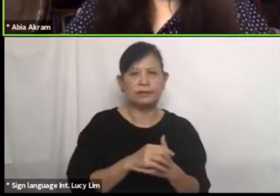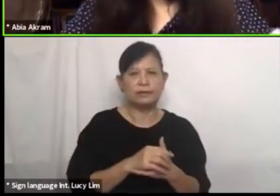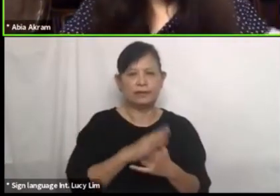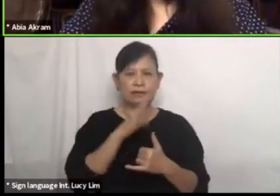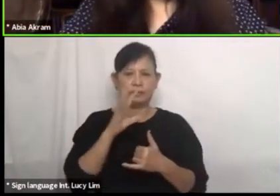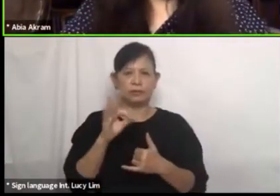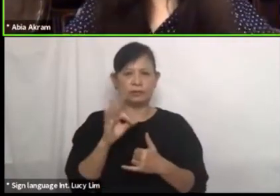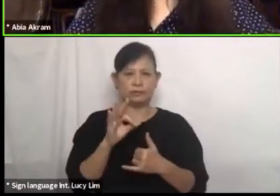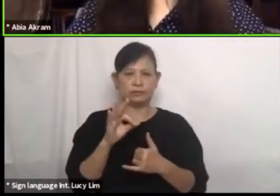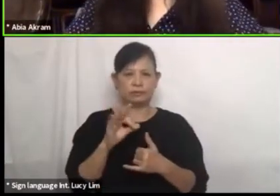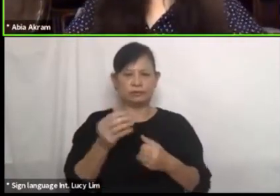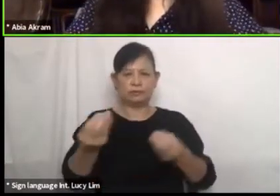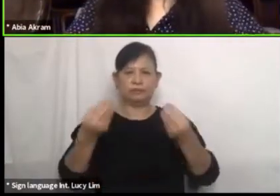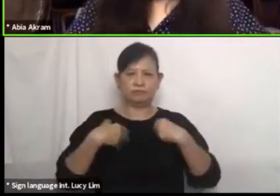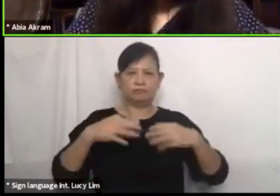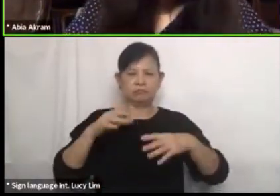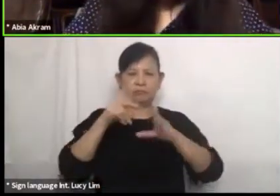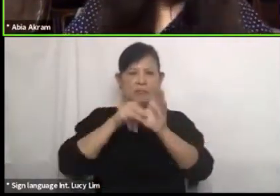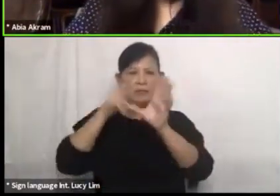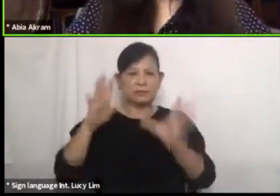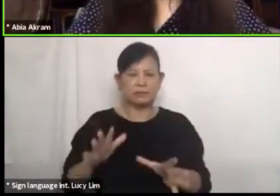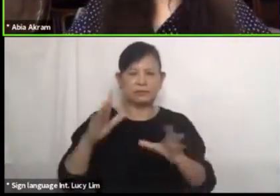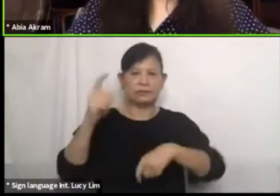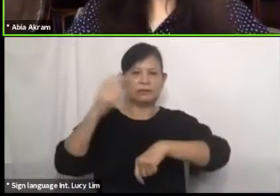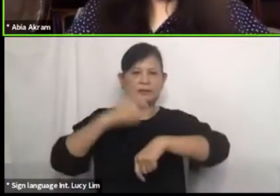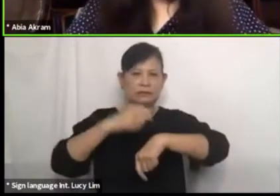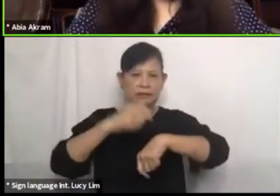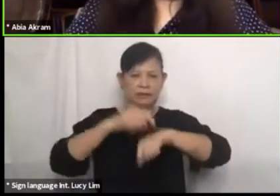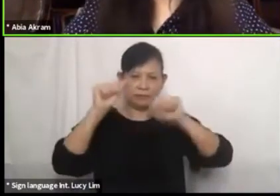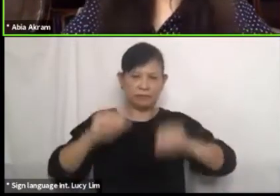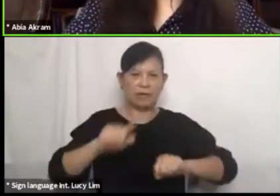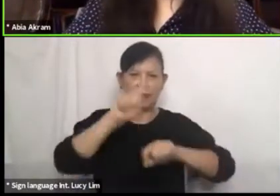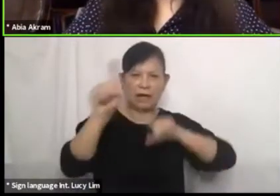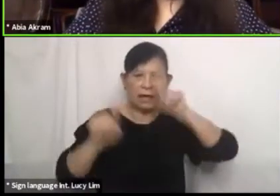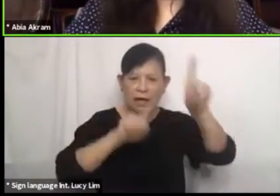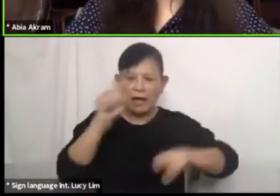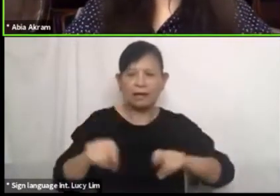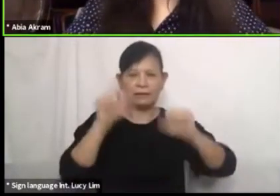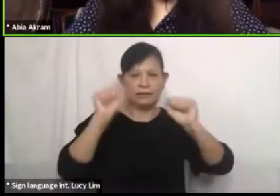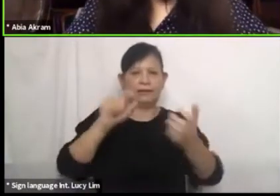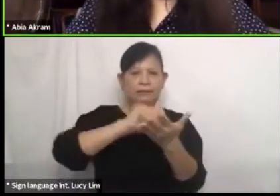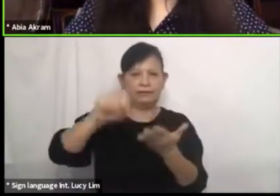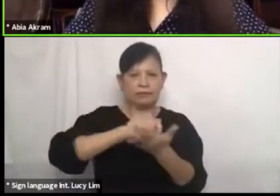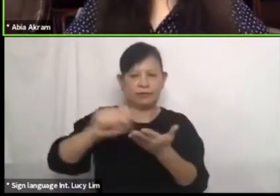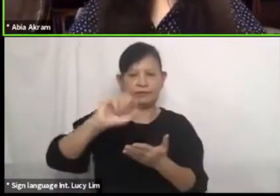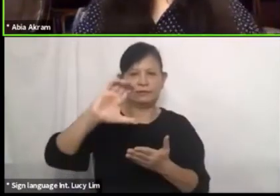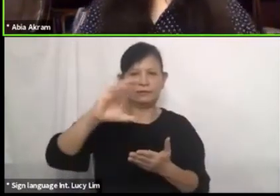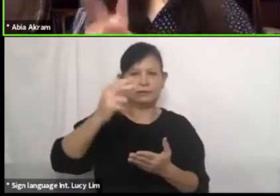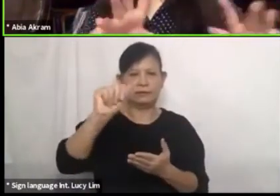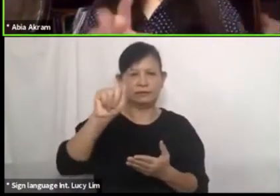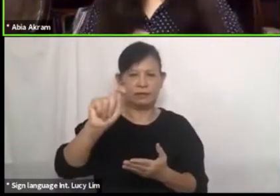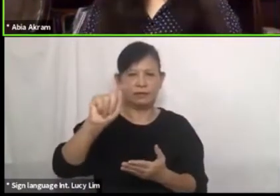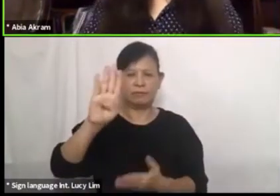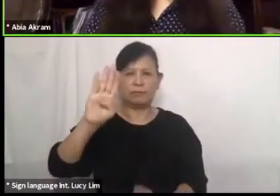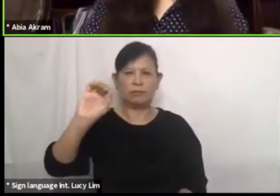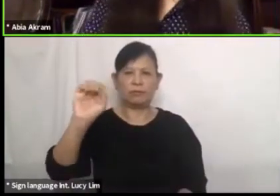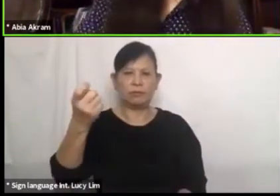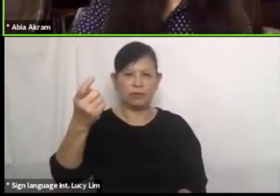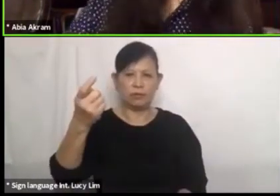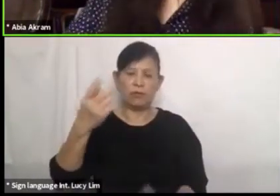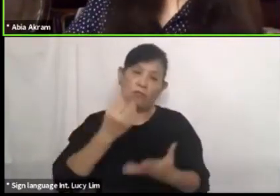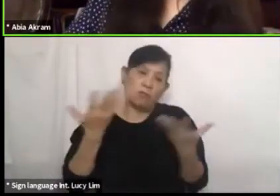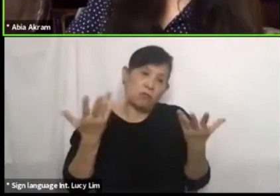are giving us the time, and they can ask the questions. You can write down in the chat box, or once we finish